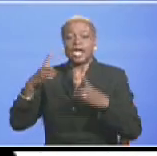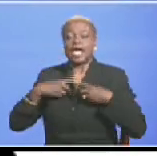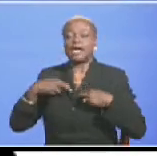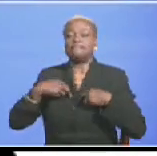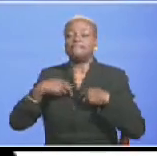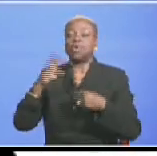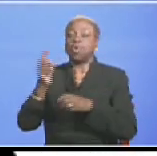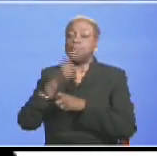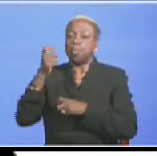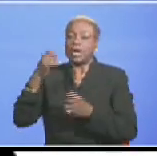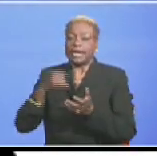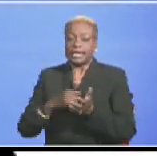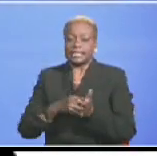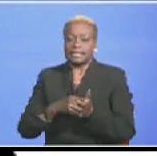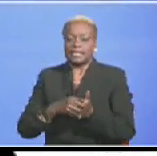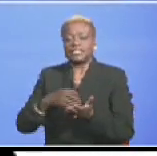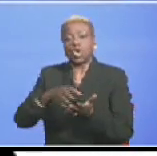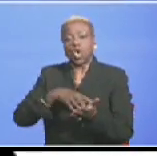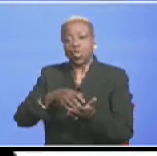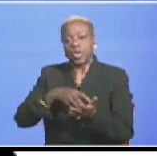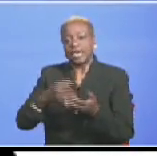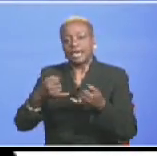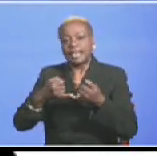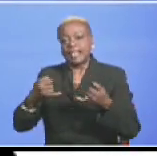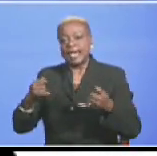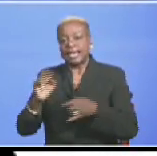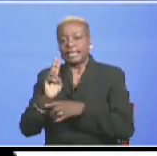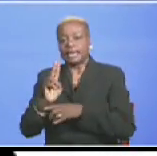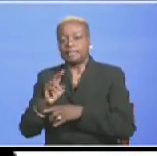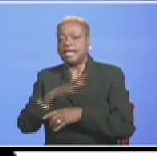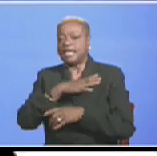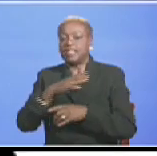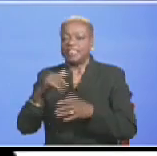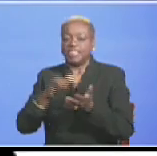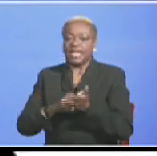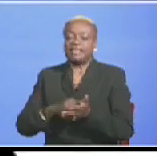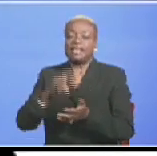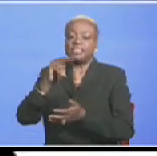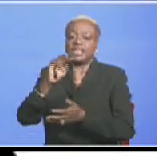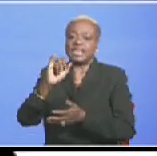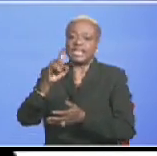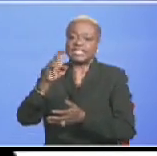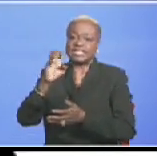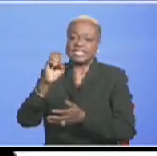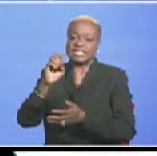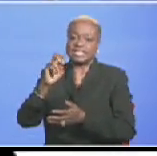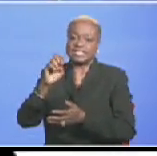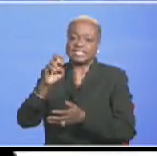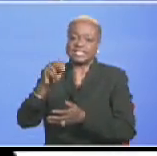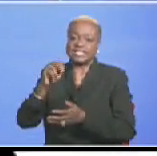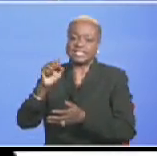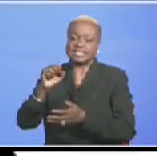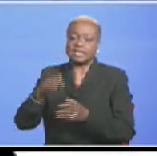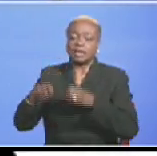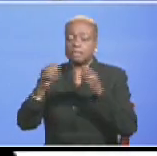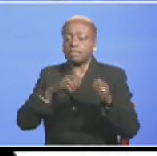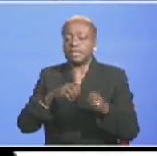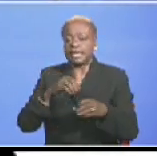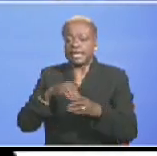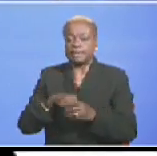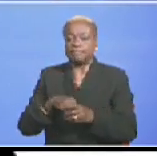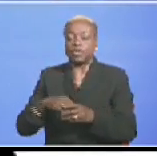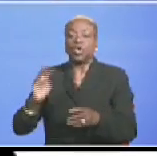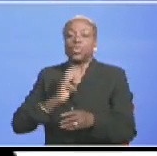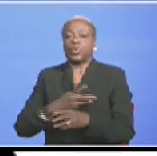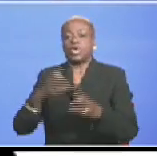a weaker lineup that Vixens put in there. It was weaker than the first lineup that they had. But we